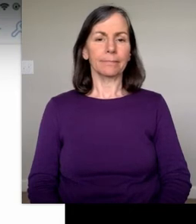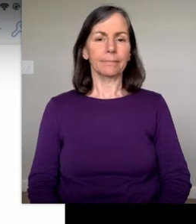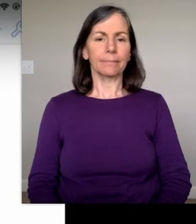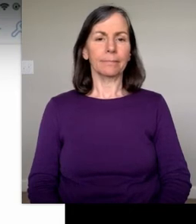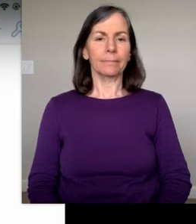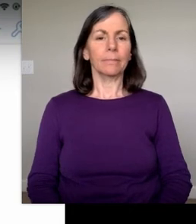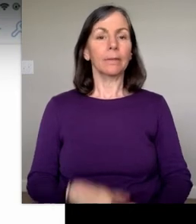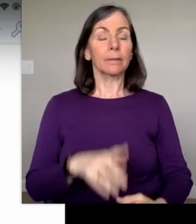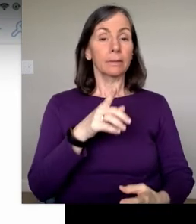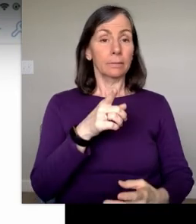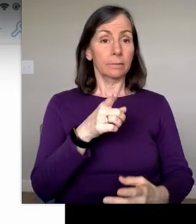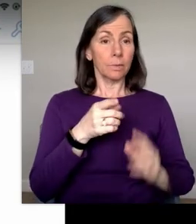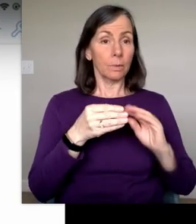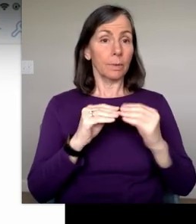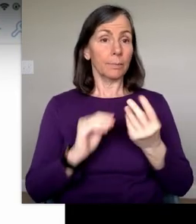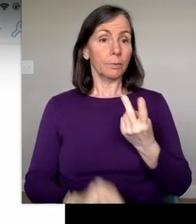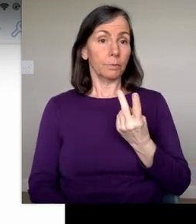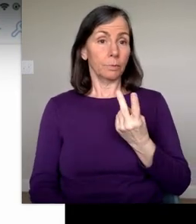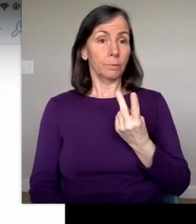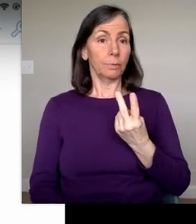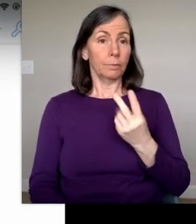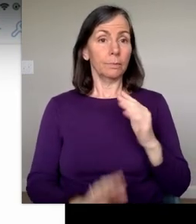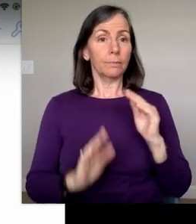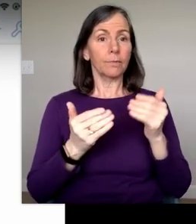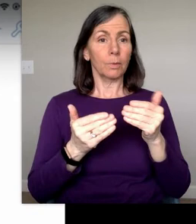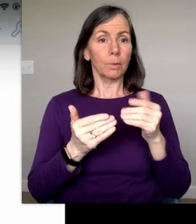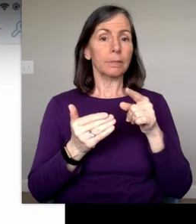So we're going to look at this problem too